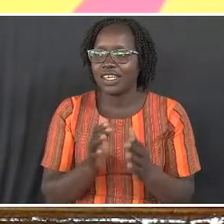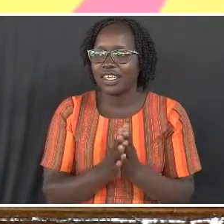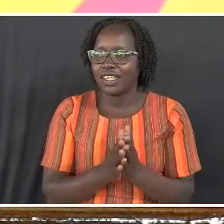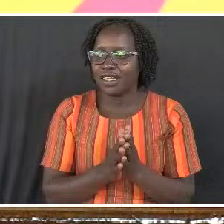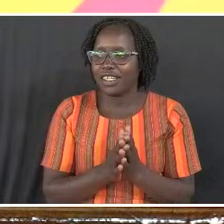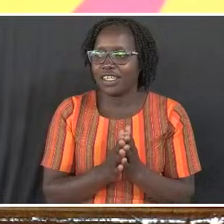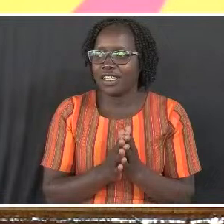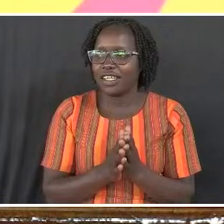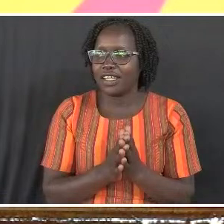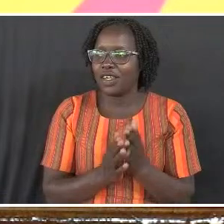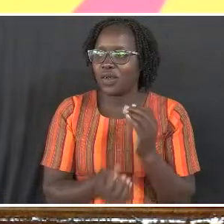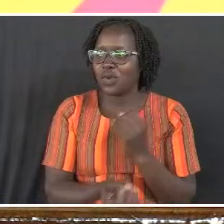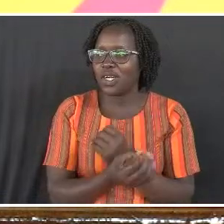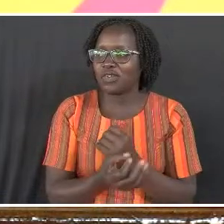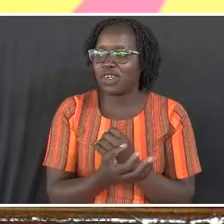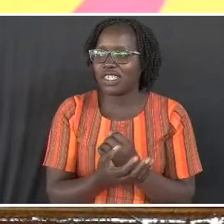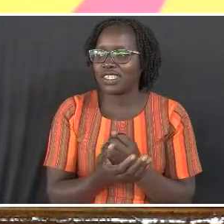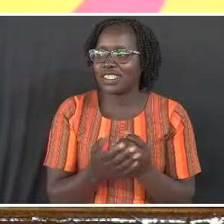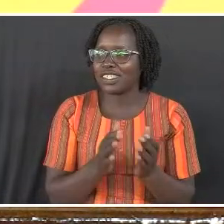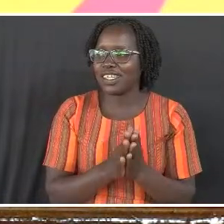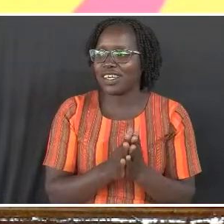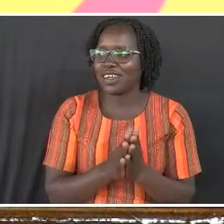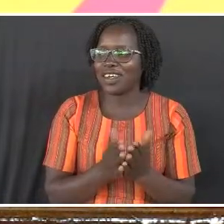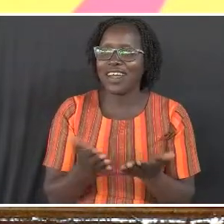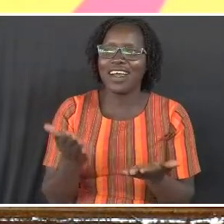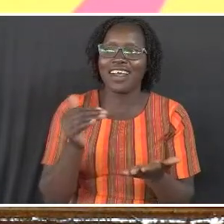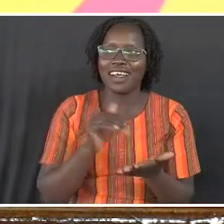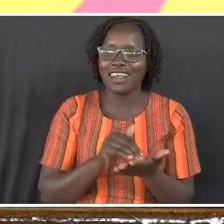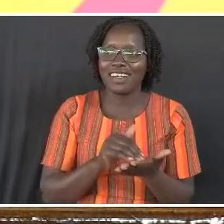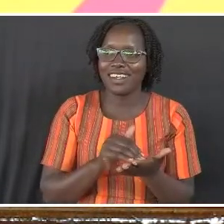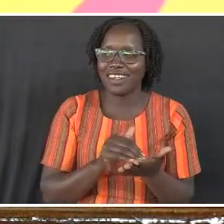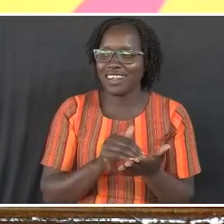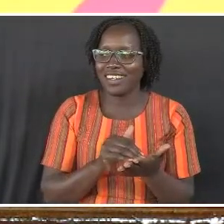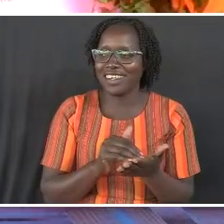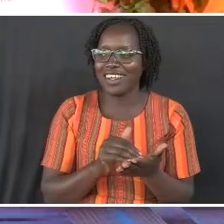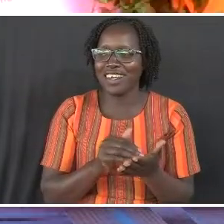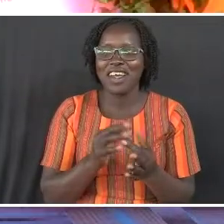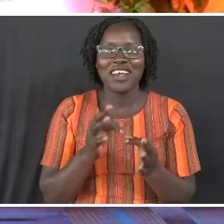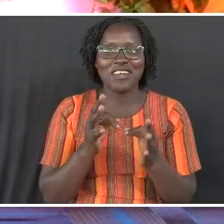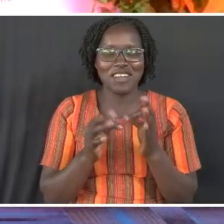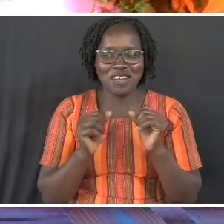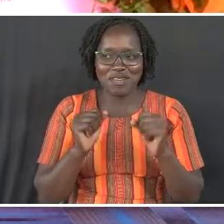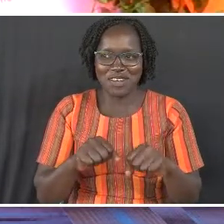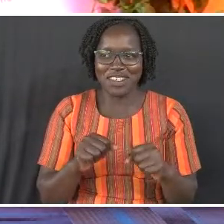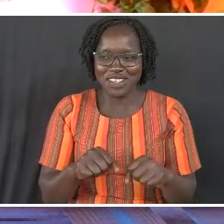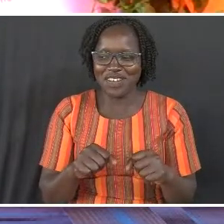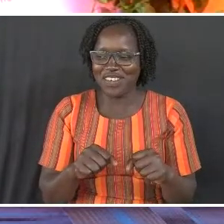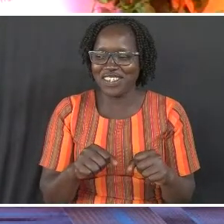disease. So we'll advise them to at least see a dentist as soon as possible.